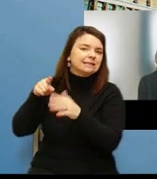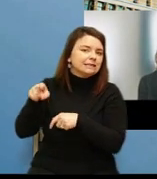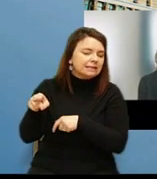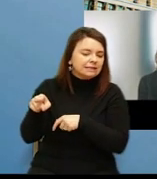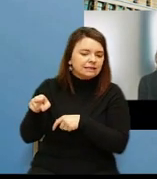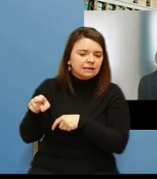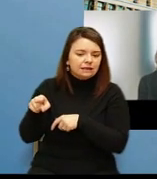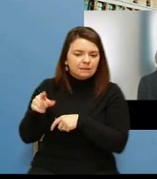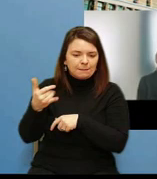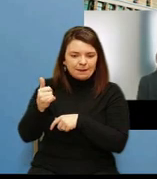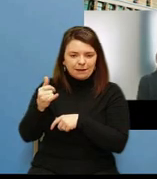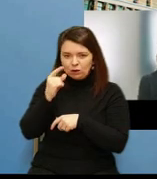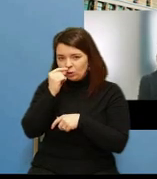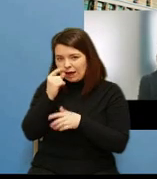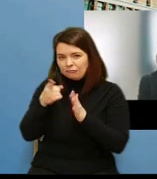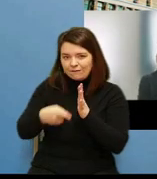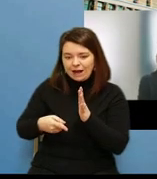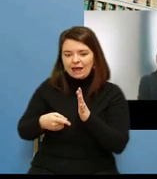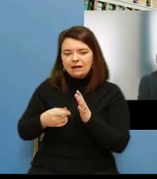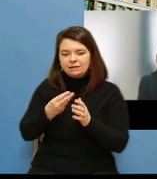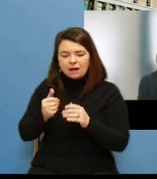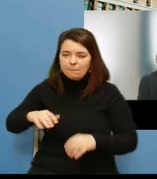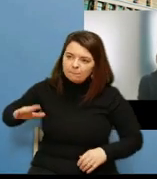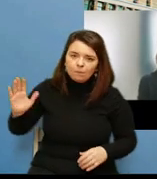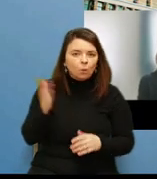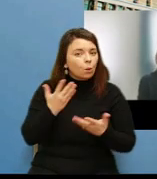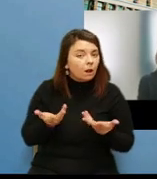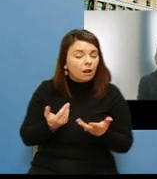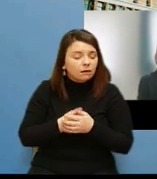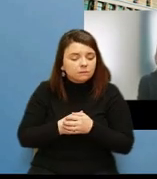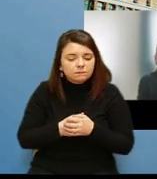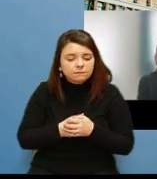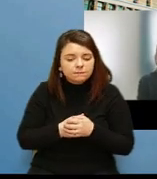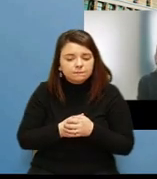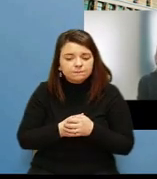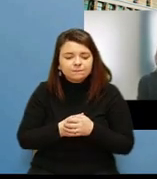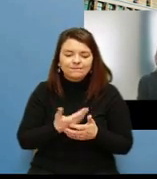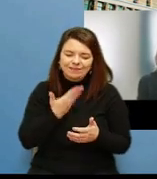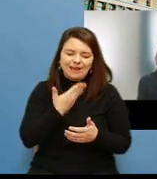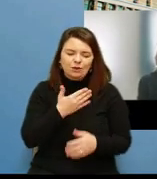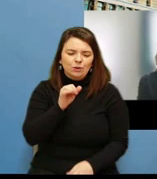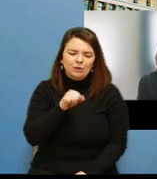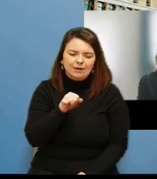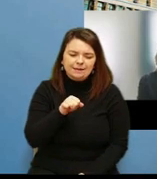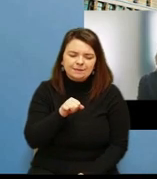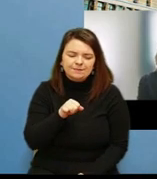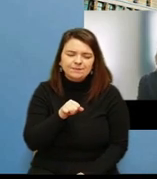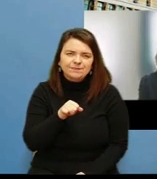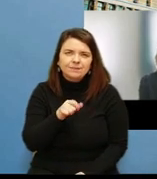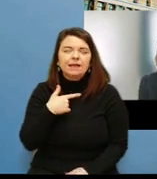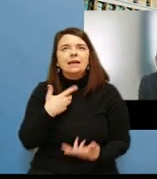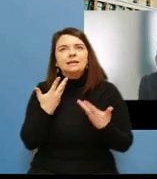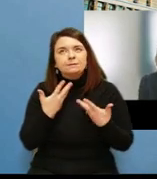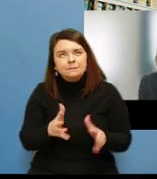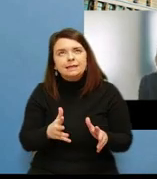Thanks, Rosemary. Sadie, you might have had a pertinent point, but maybe you can also reflect on some of what you've heard so far. Thank